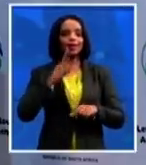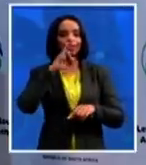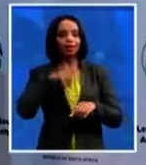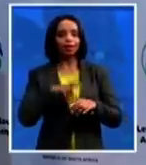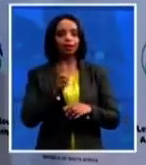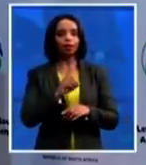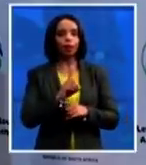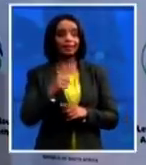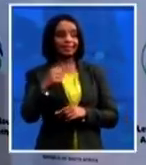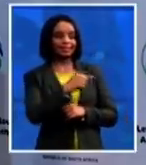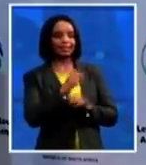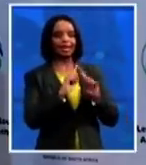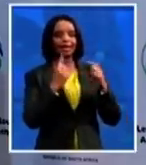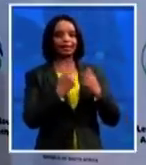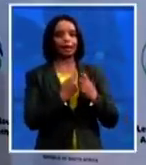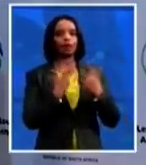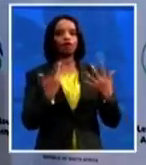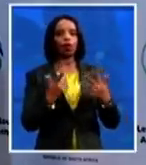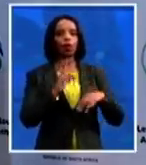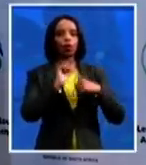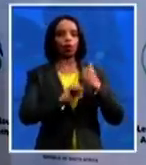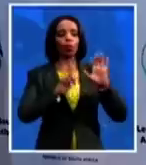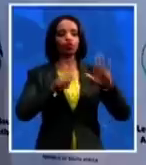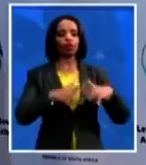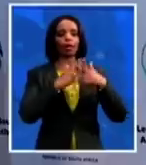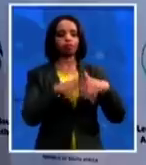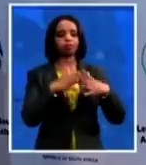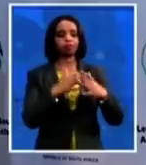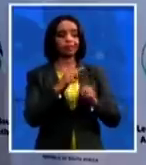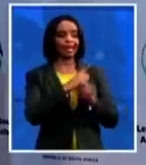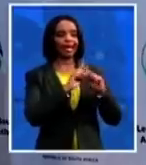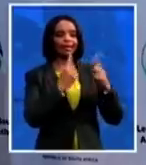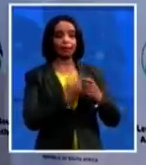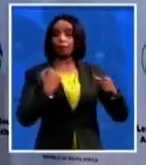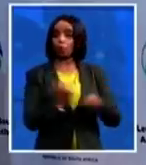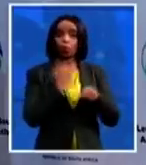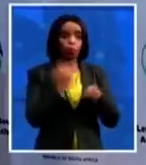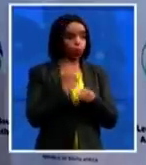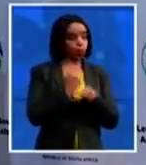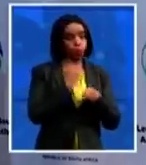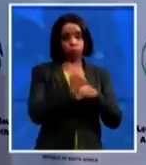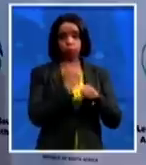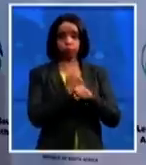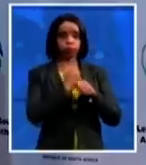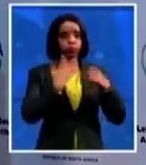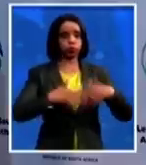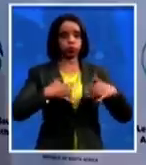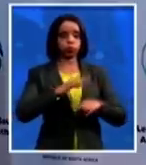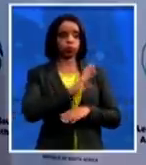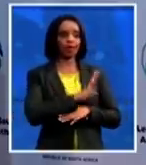speak. We don't know when are they going to come, but I have no doubt the sooner the